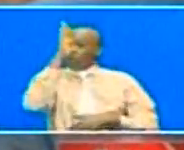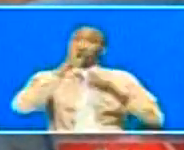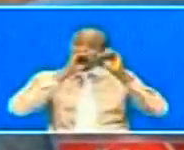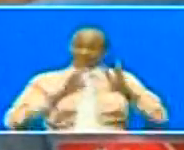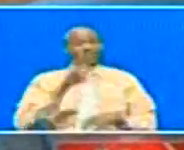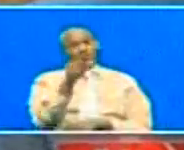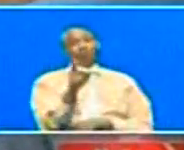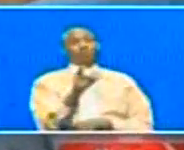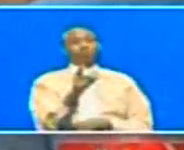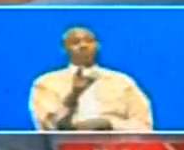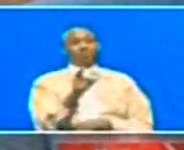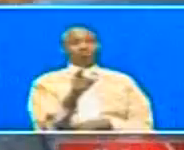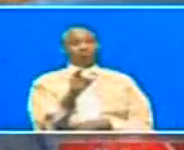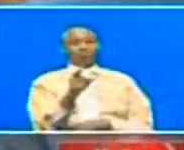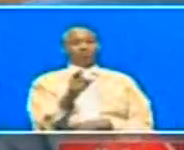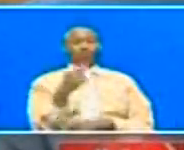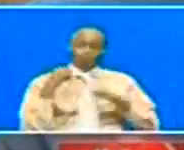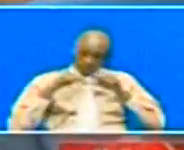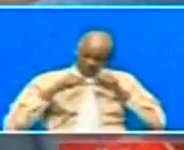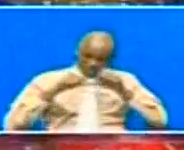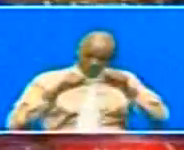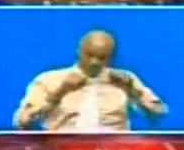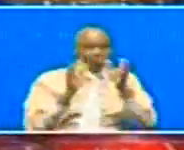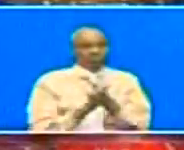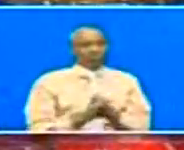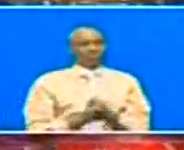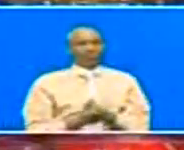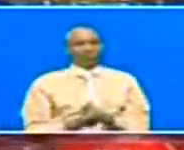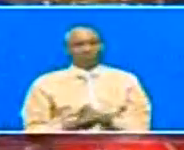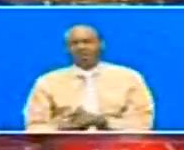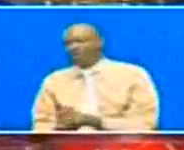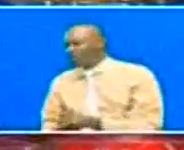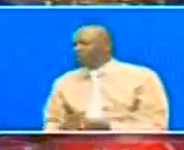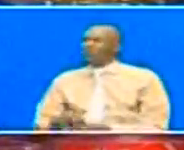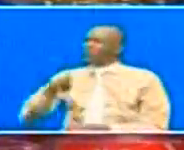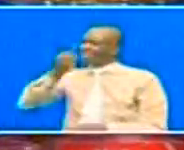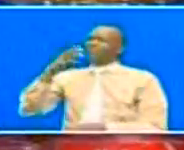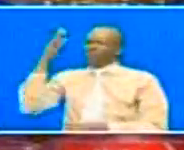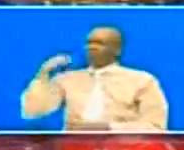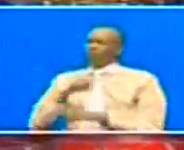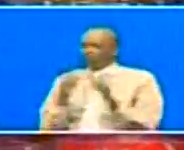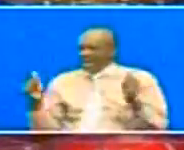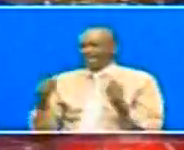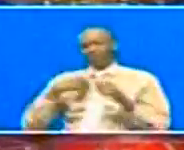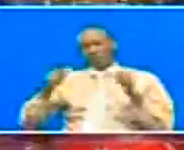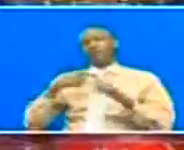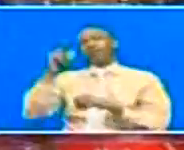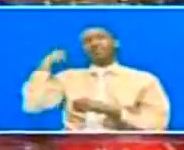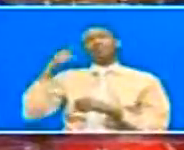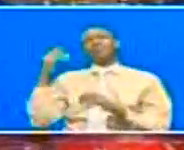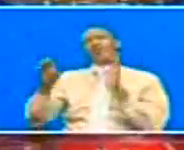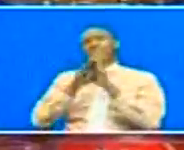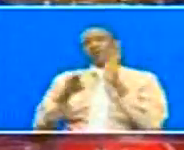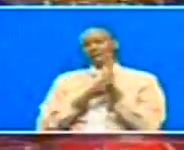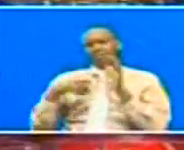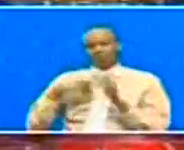get to last in the industry. And you've done incredibly well, Fred, because there was another show you used to do, and you, very close to your heart, something about